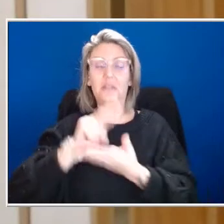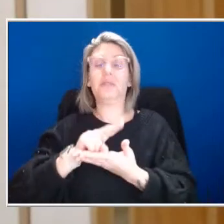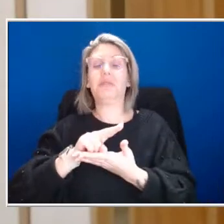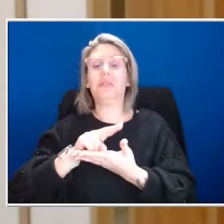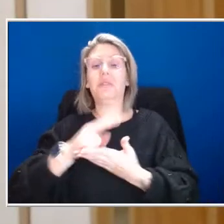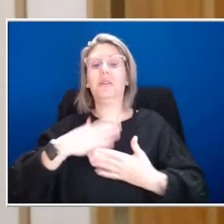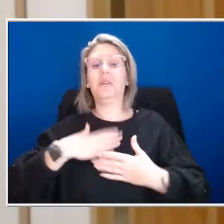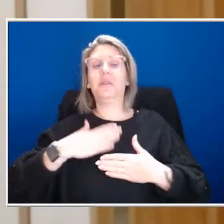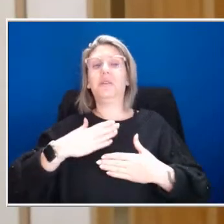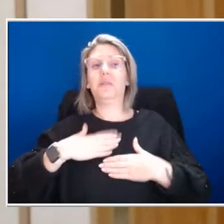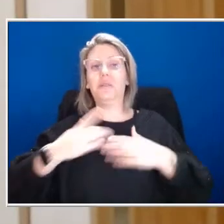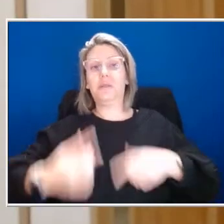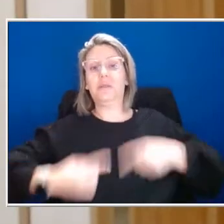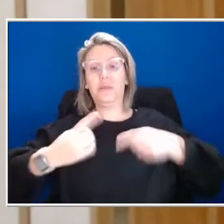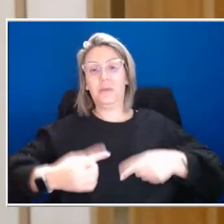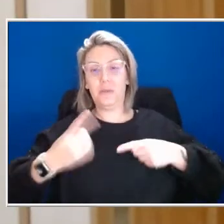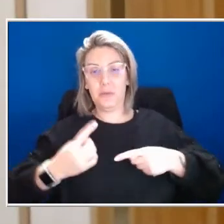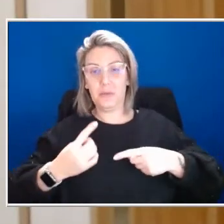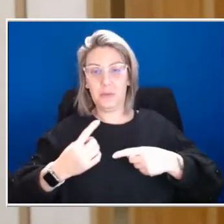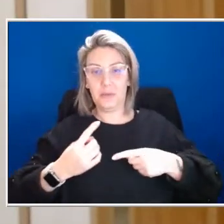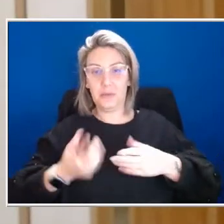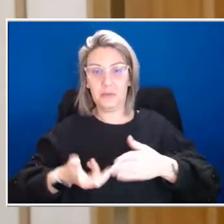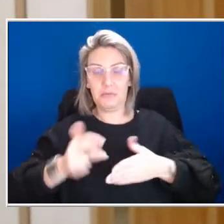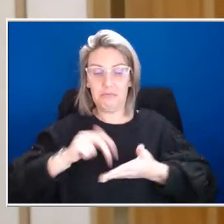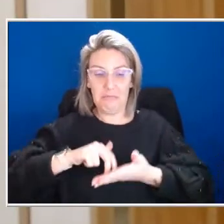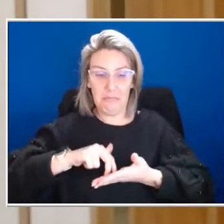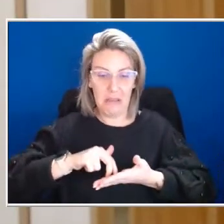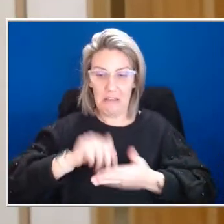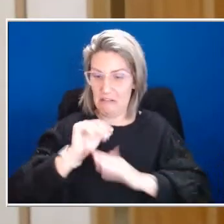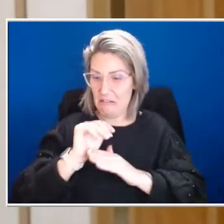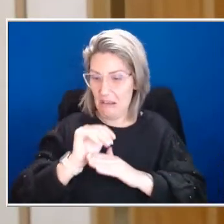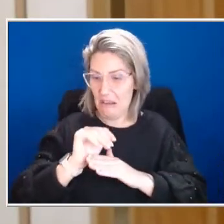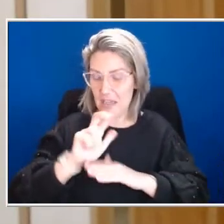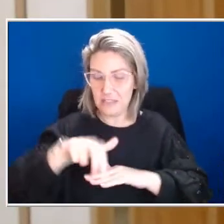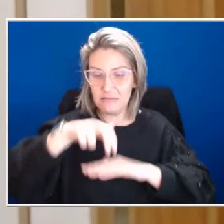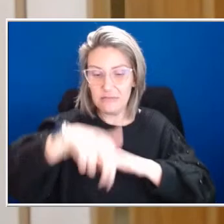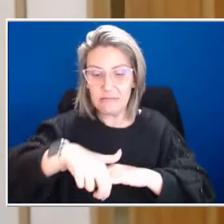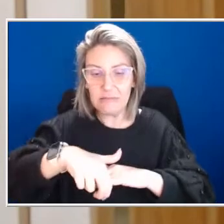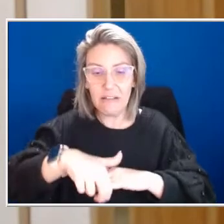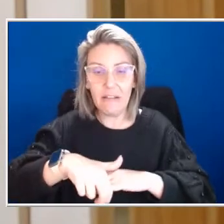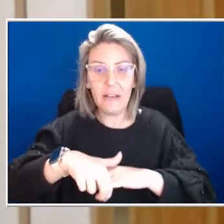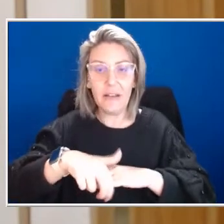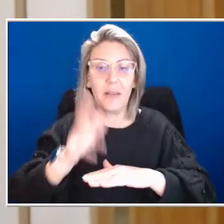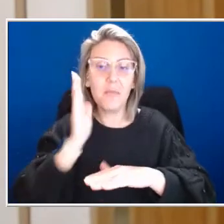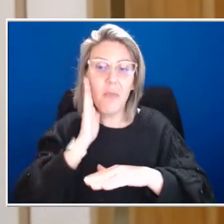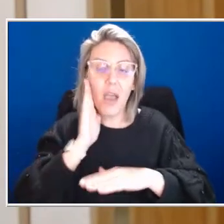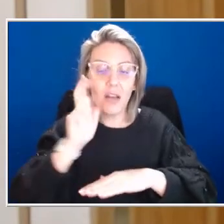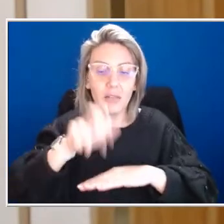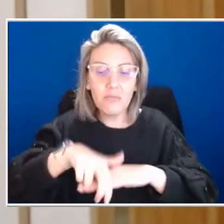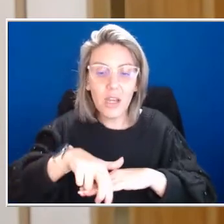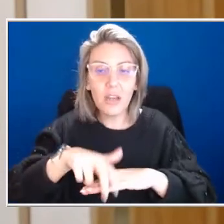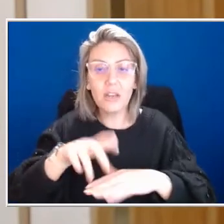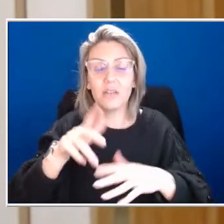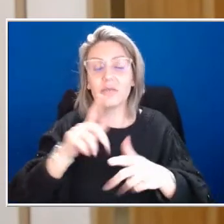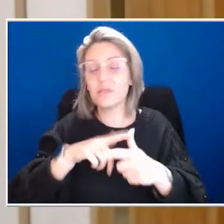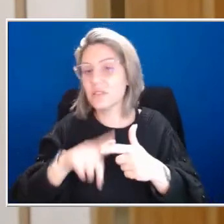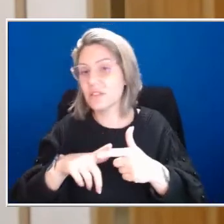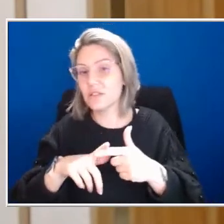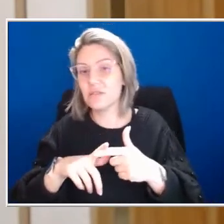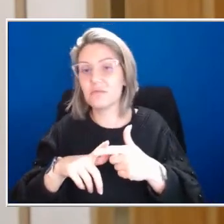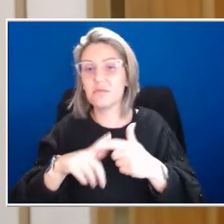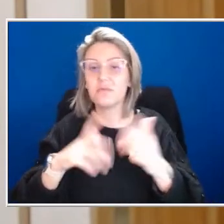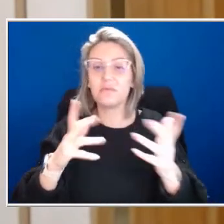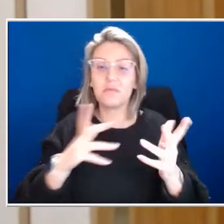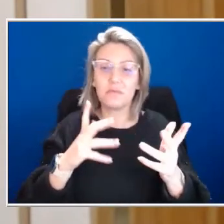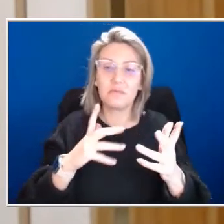to get up at night because they cannot breathe, sit on the edge of the bed. Appetite will fall, and they will get